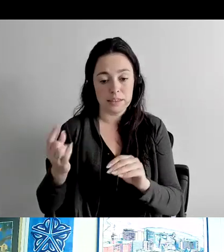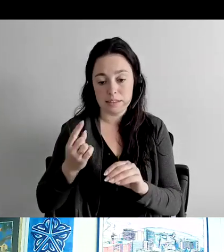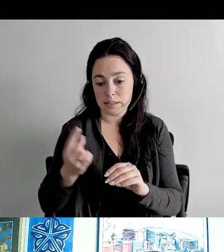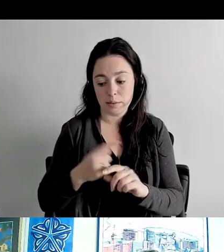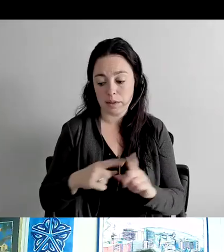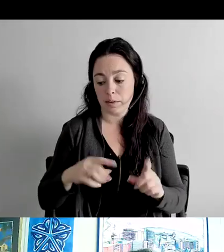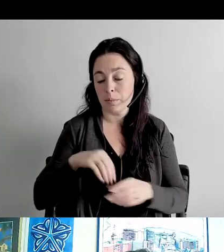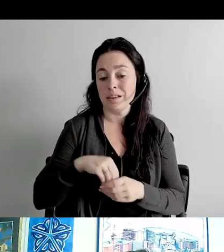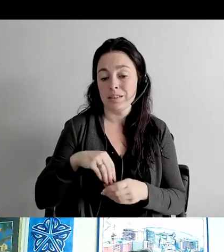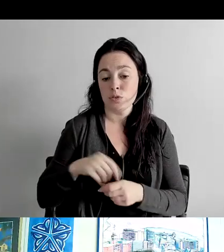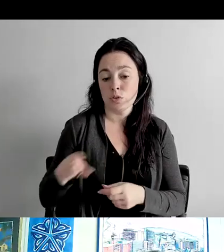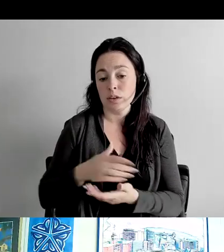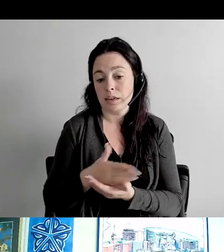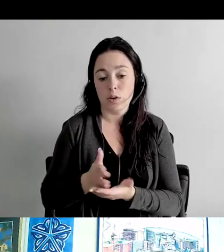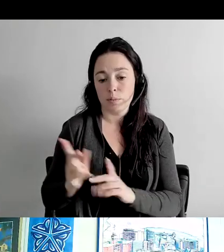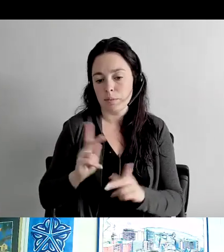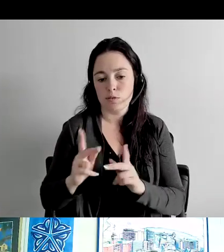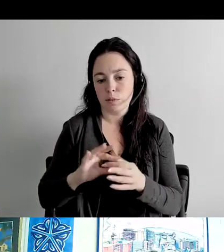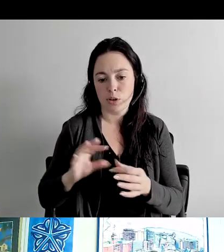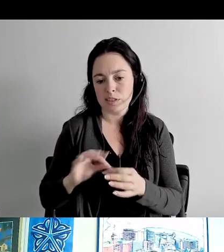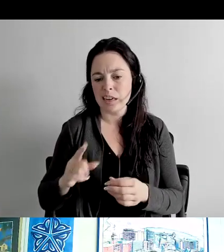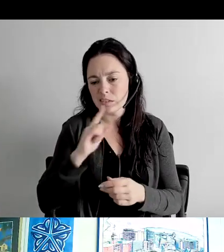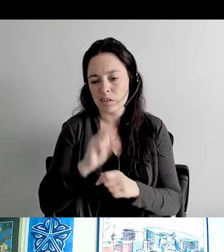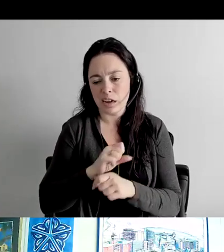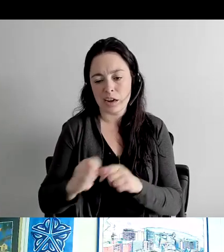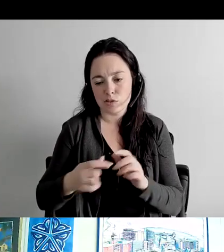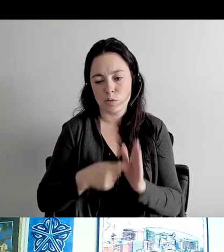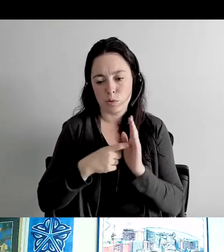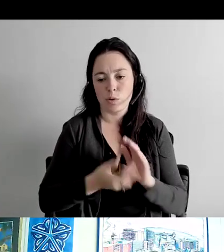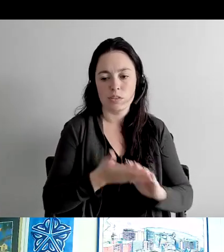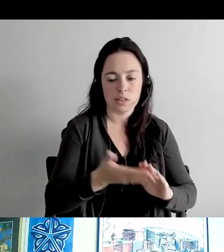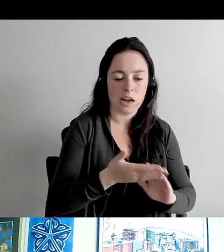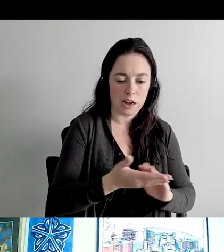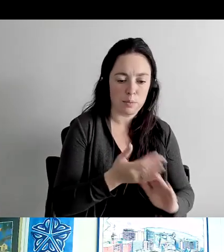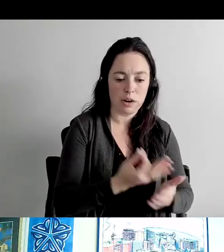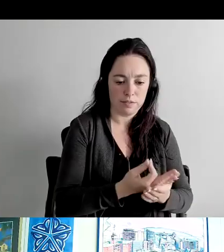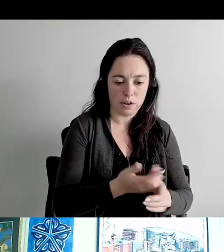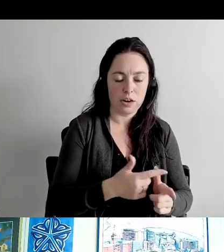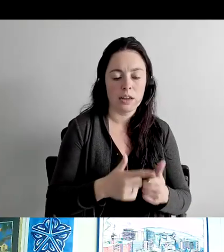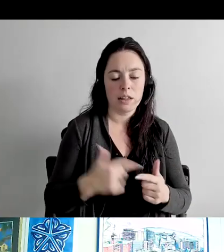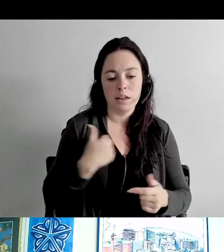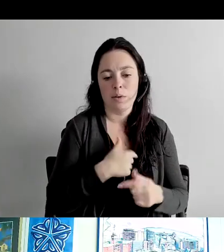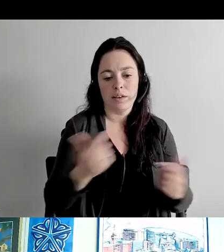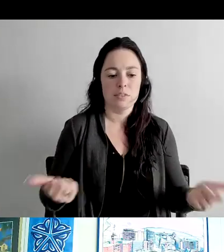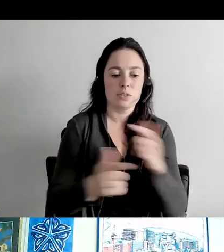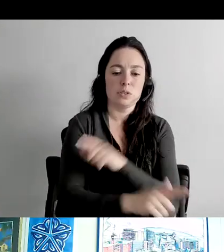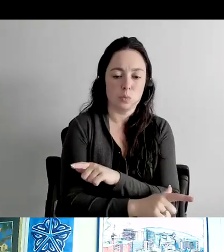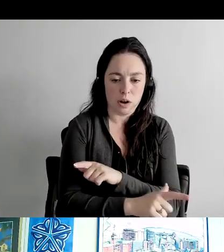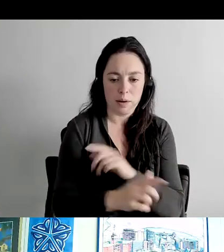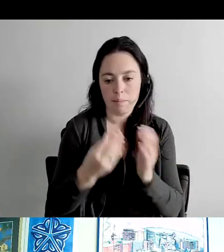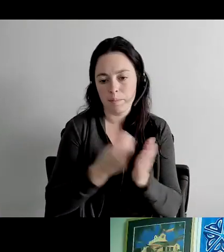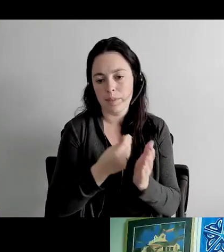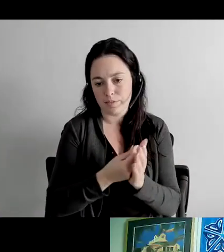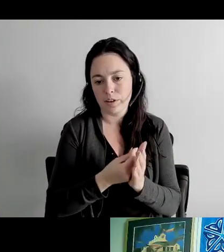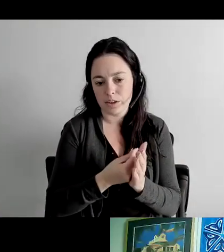internally budget folks and law department said this is actually would require operating funding, then we would have to kind of do a swap, where we like